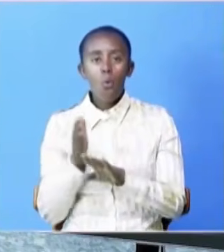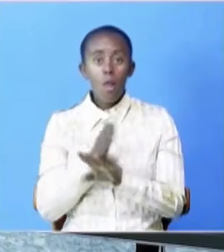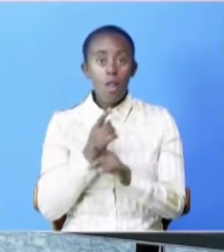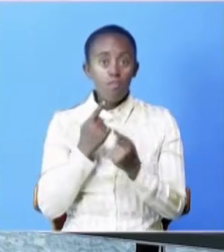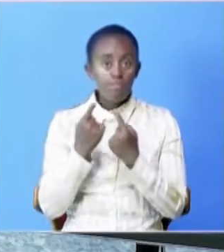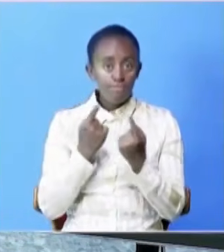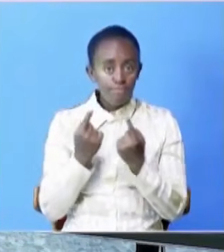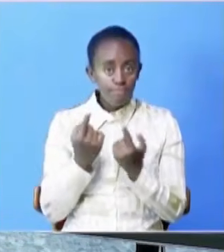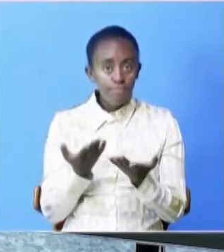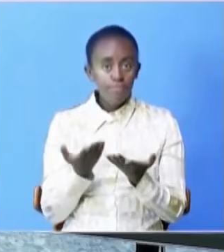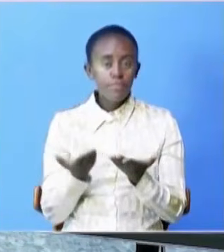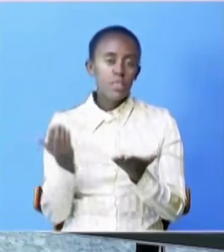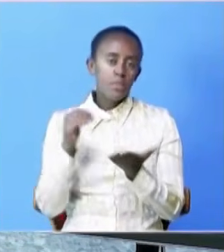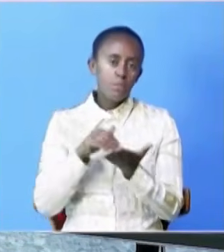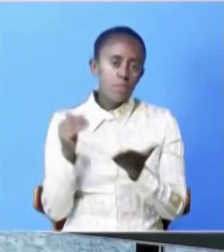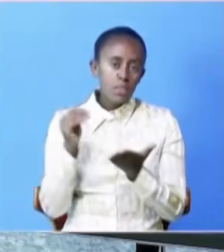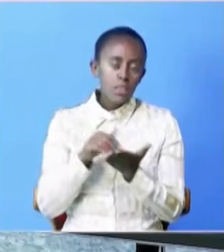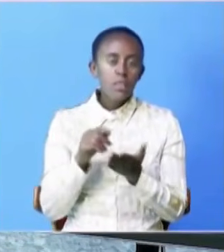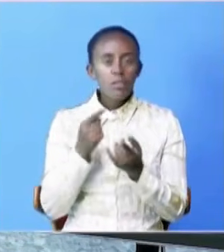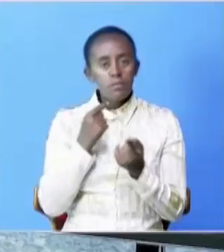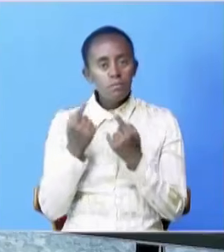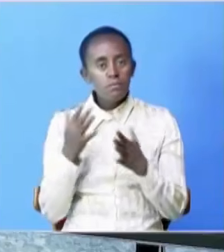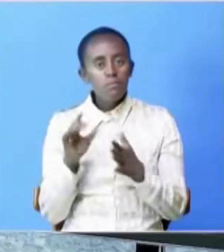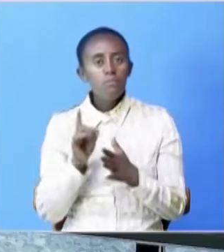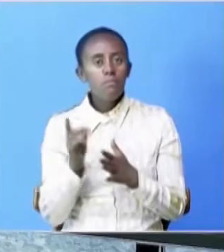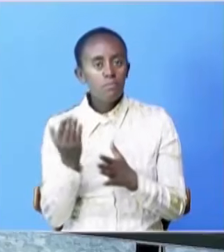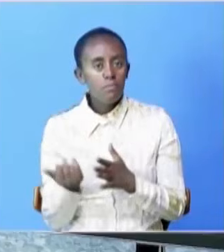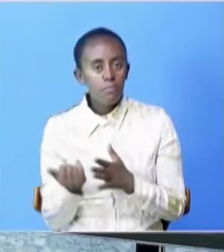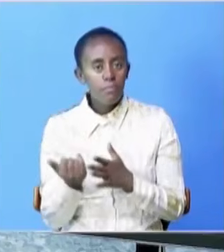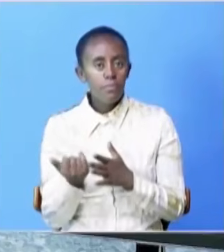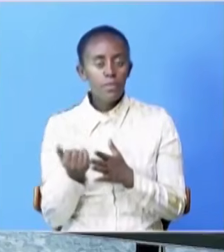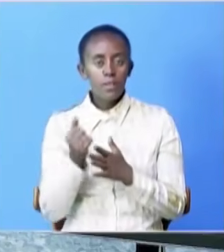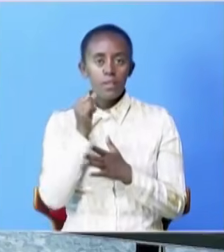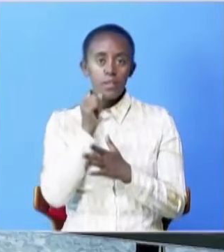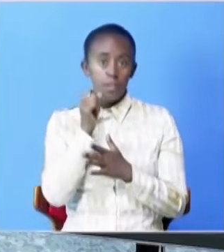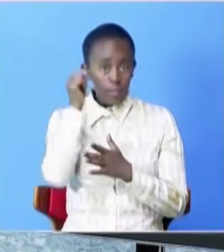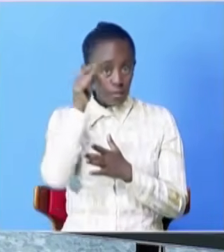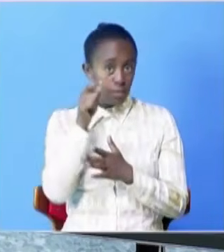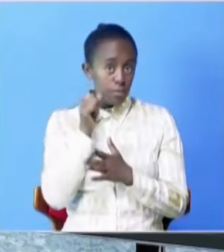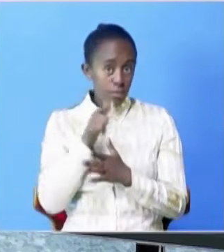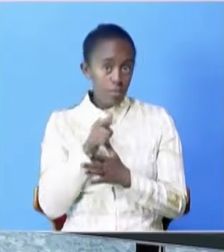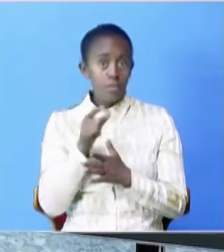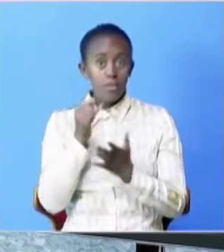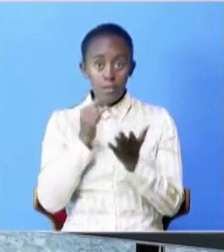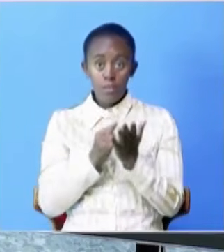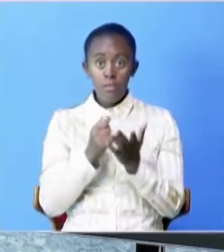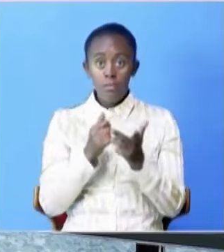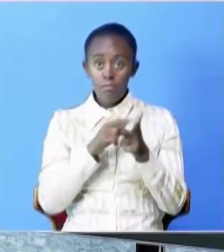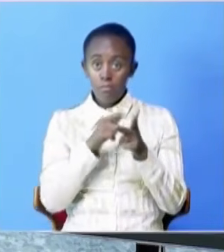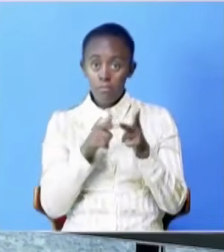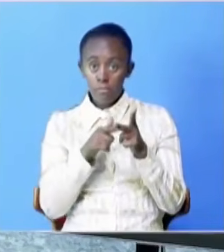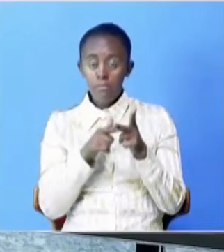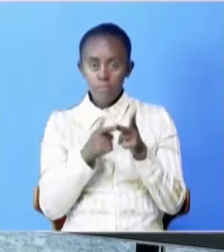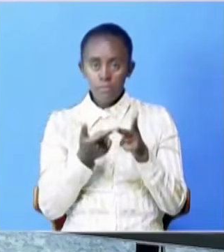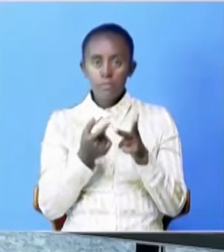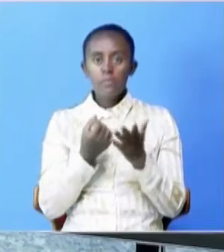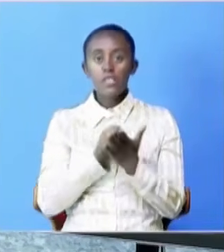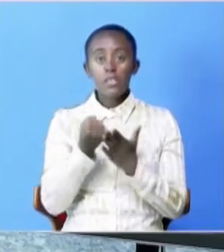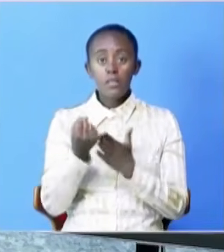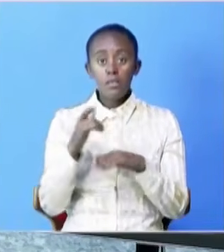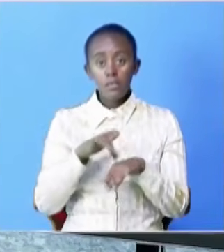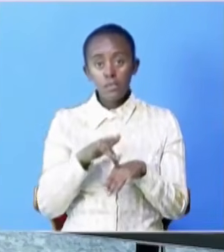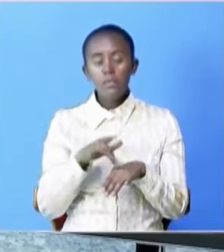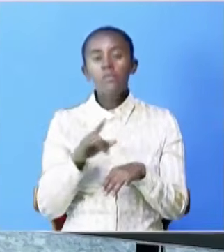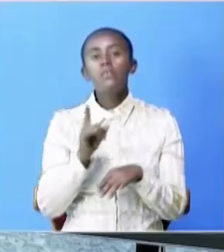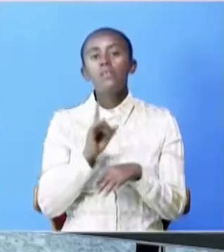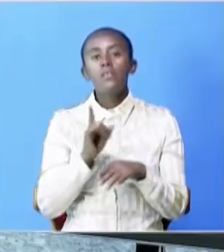we said repeatedly that if there is he, she, and it in a sentence in the